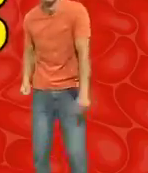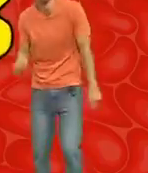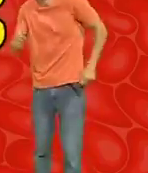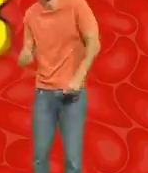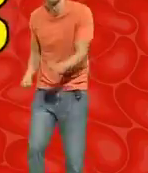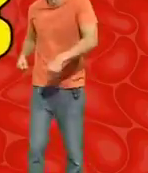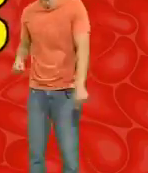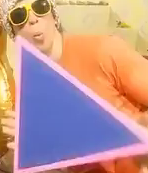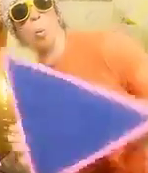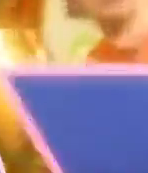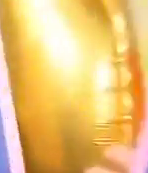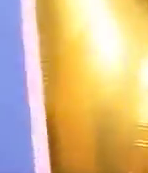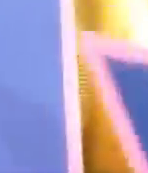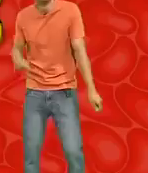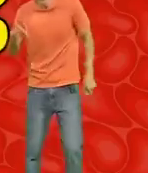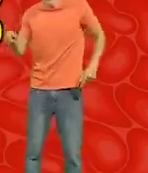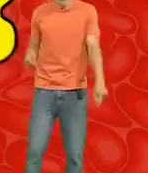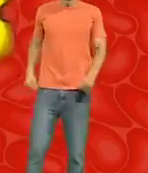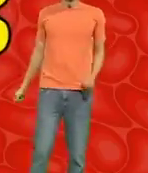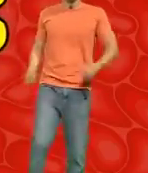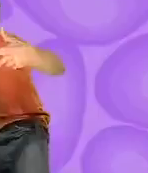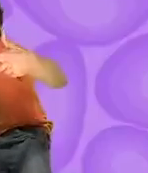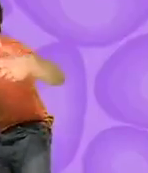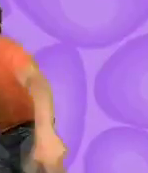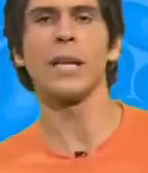Three sides on a triangle, and three's got to be no matter what your